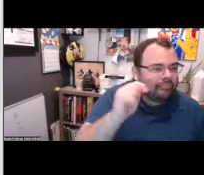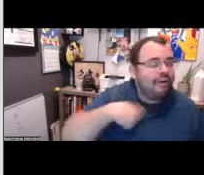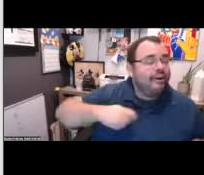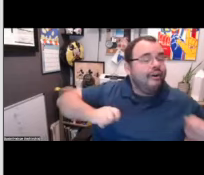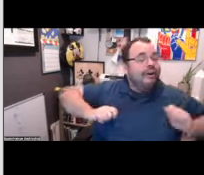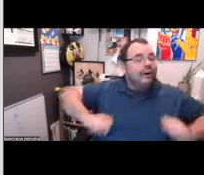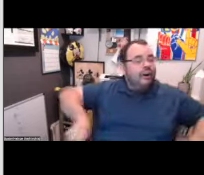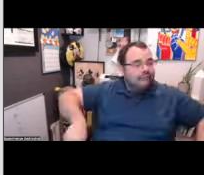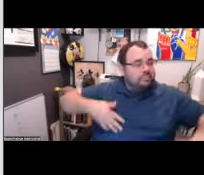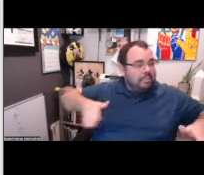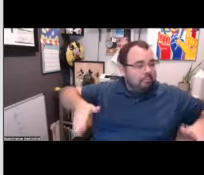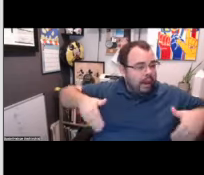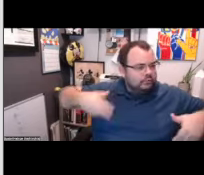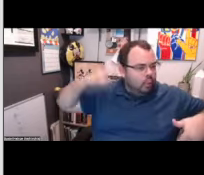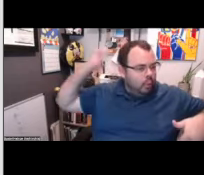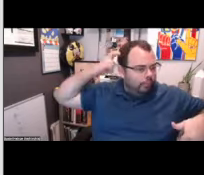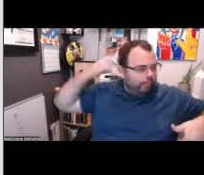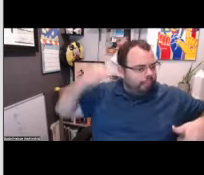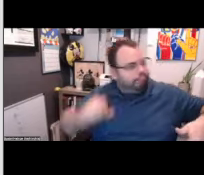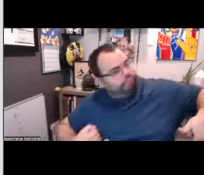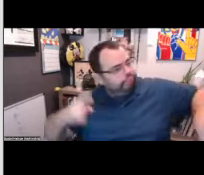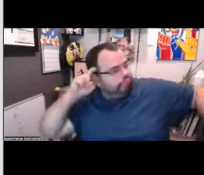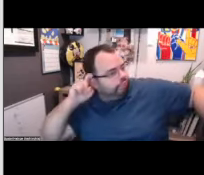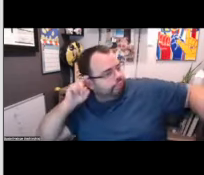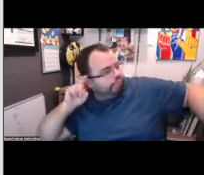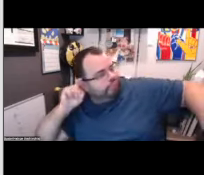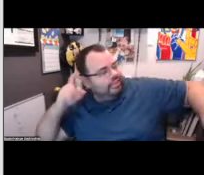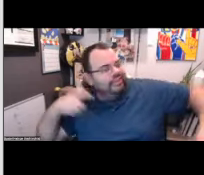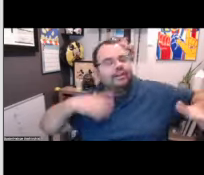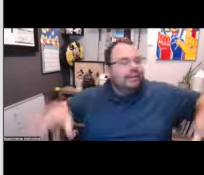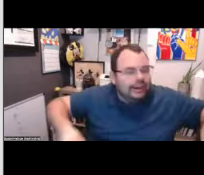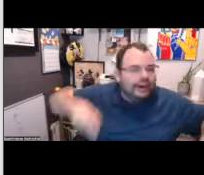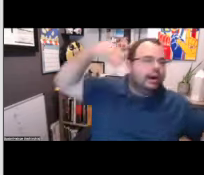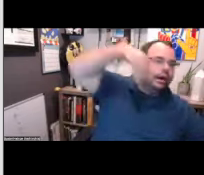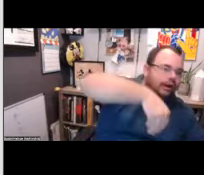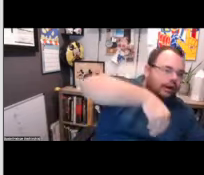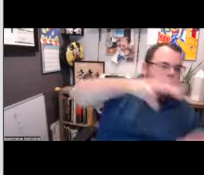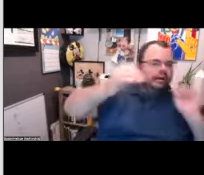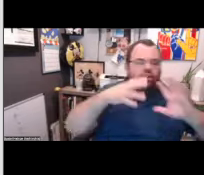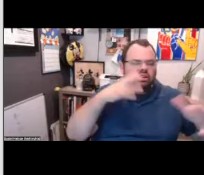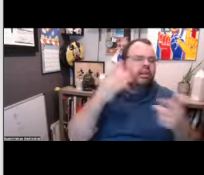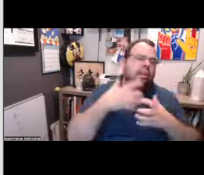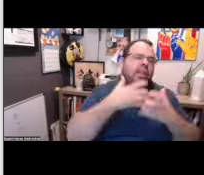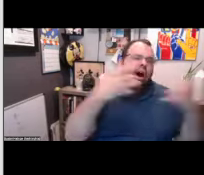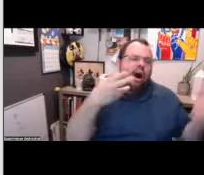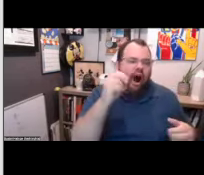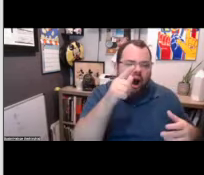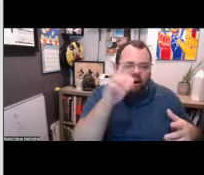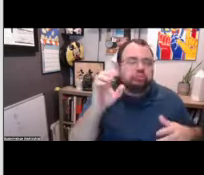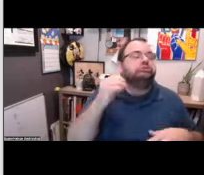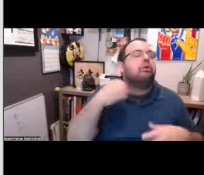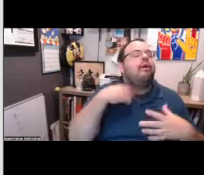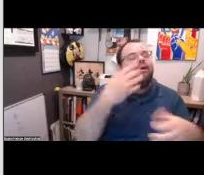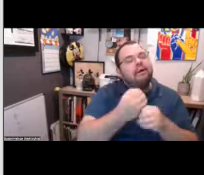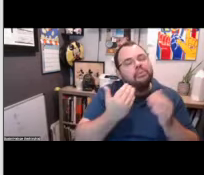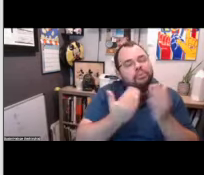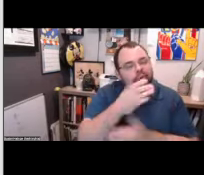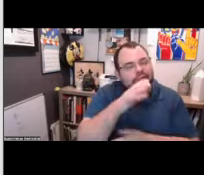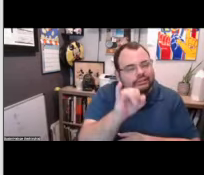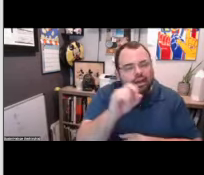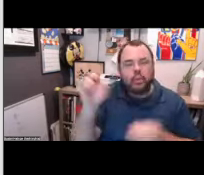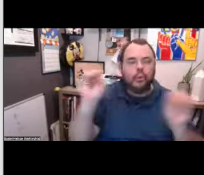I'd have a question, I have to go to the bathroom, I was in bed, I had to take things off, and this thing would fall off all the time. I had to put it back in. There's a lot of